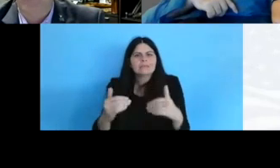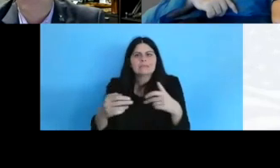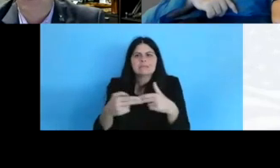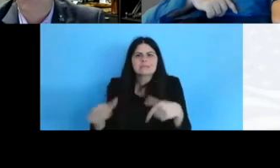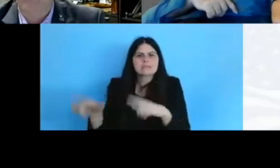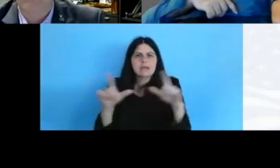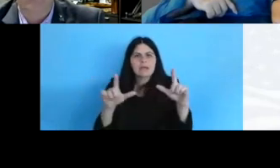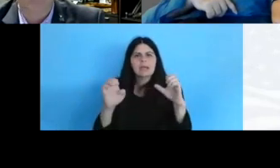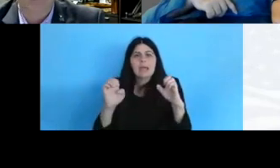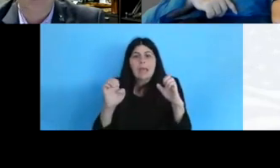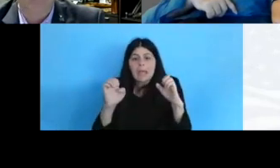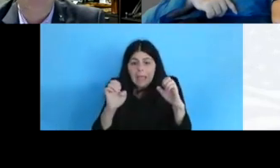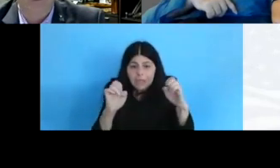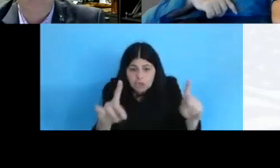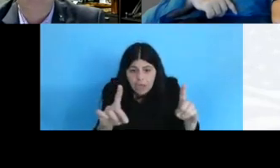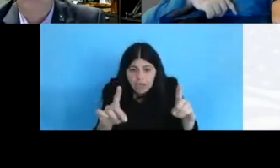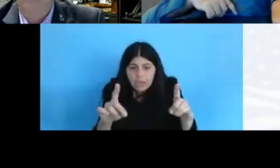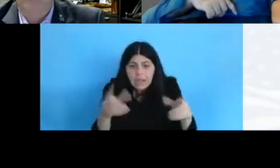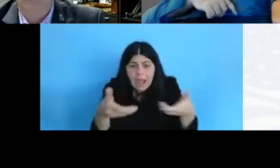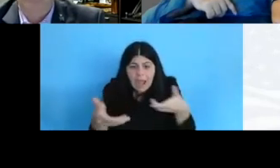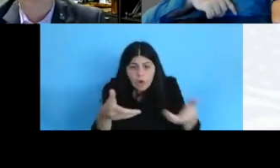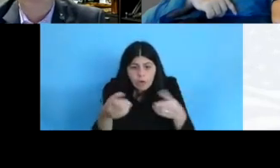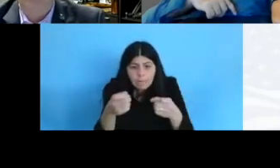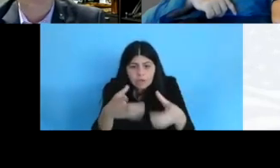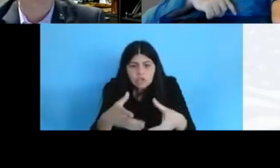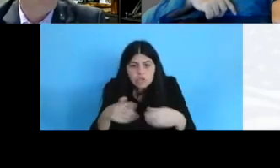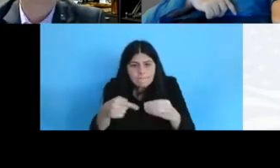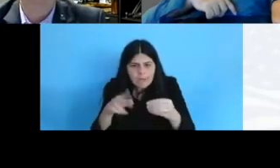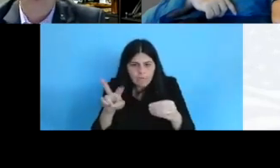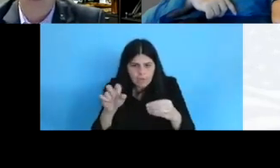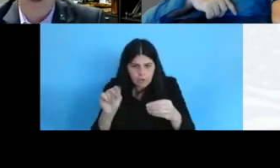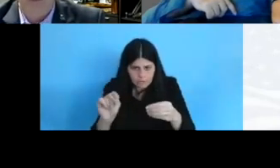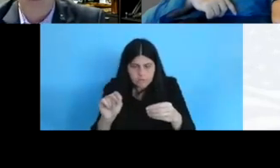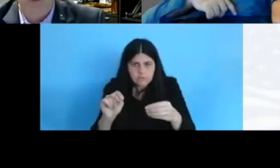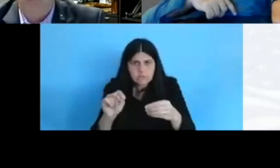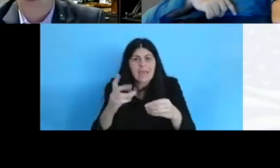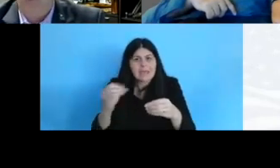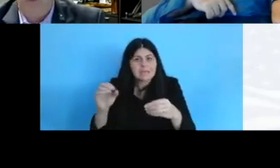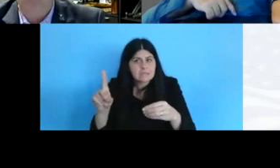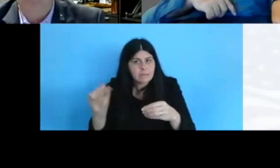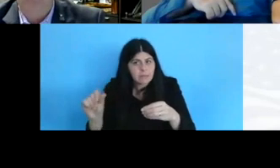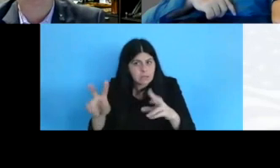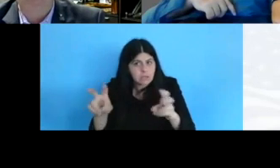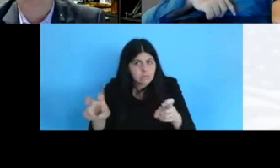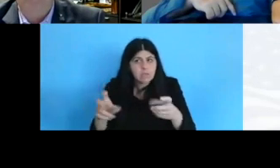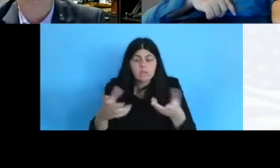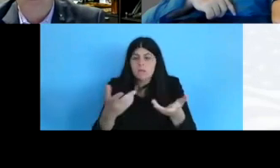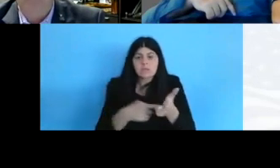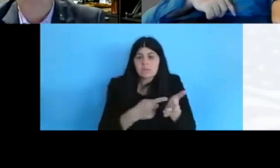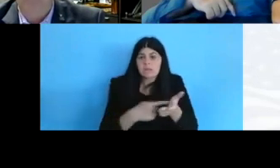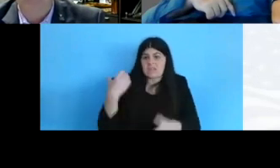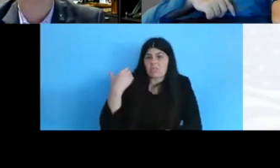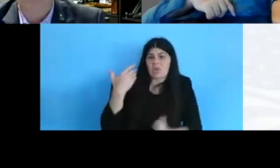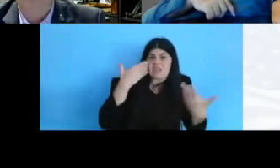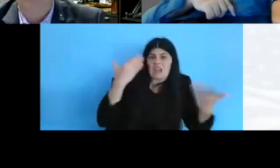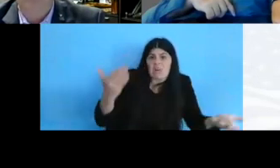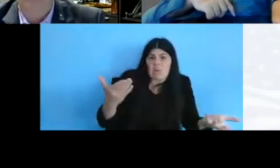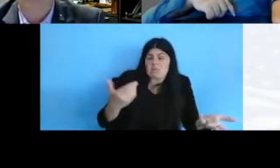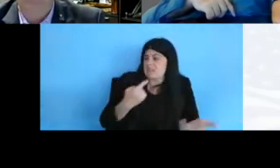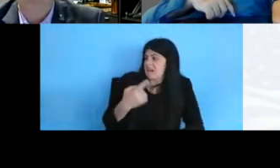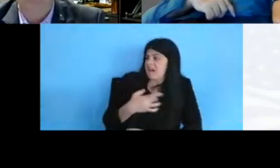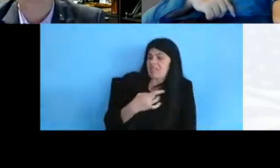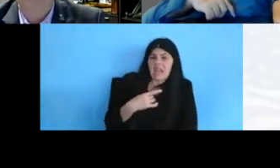managers about veterans and disability topics, including in the process. Sometimes employers don't know. They say, I like to hire this guy, but I